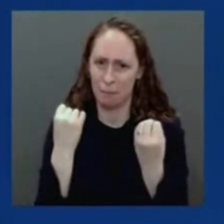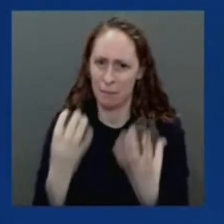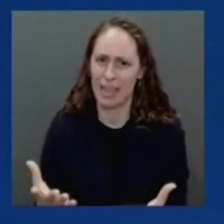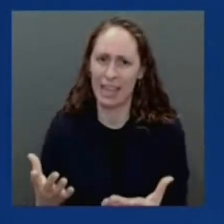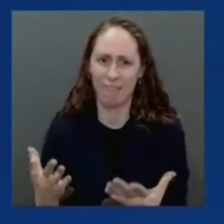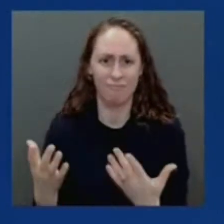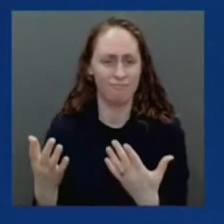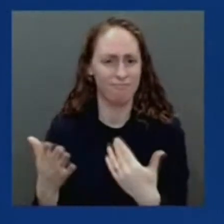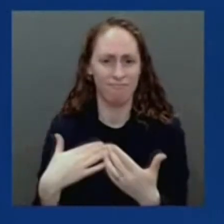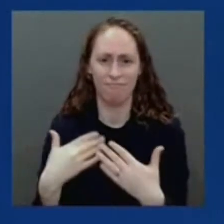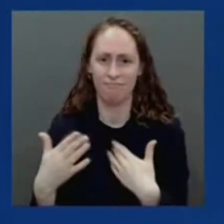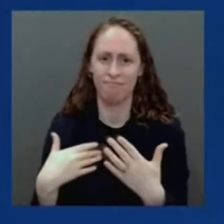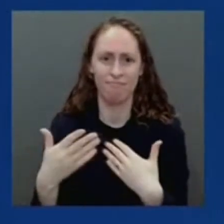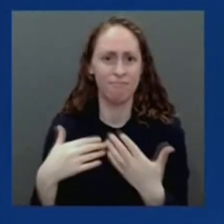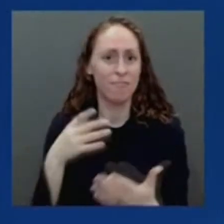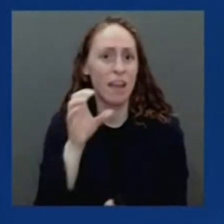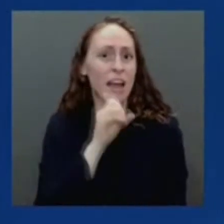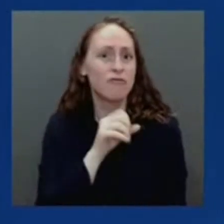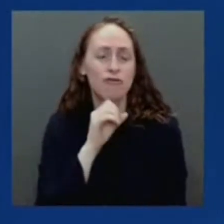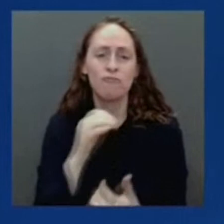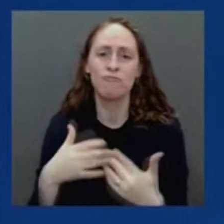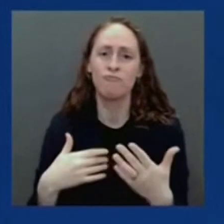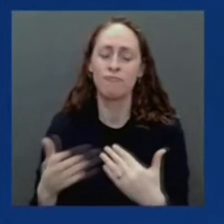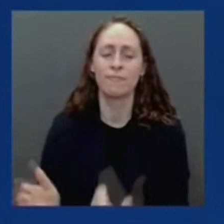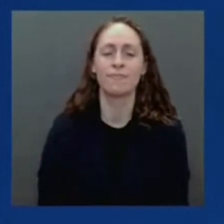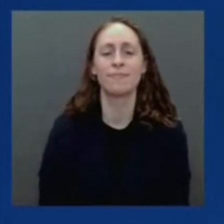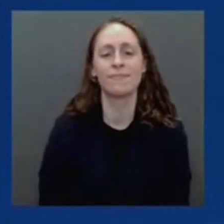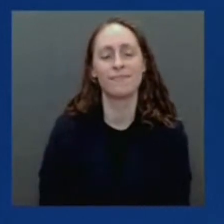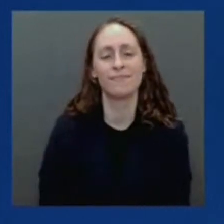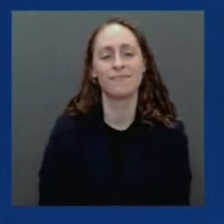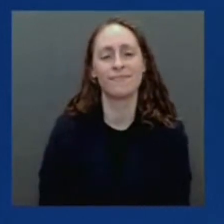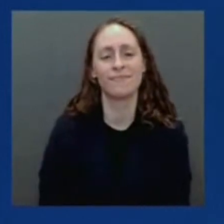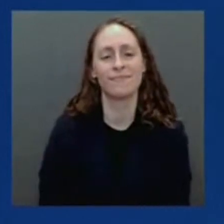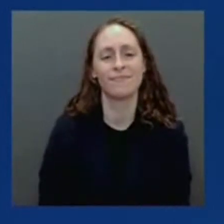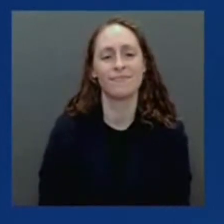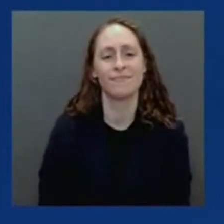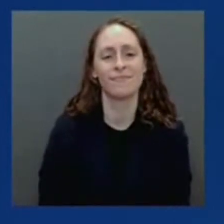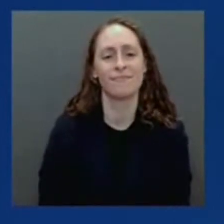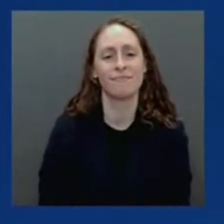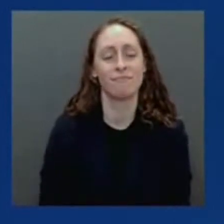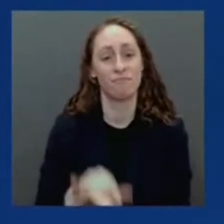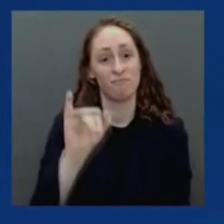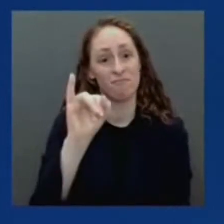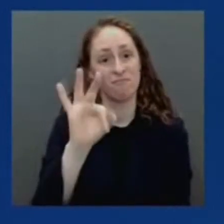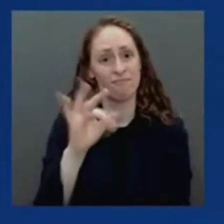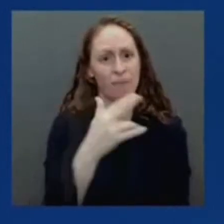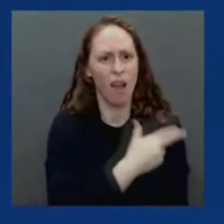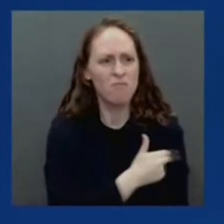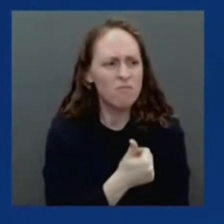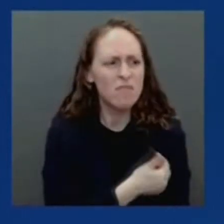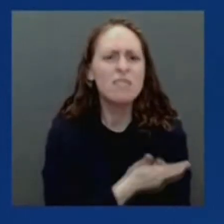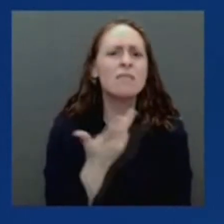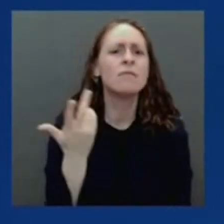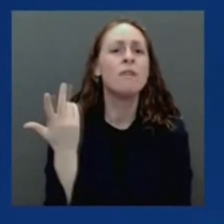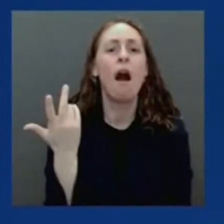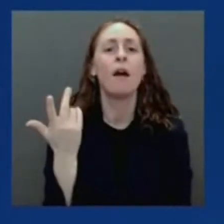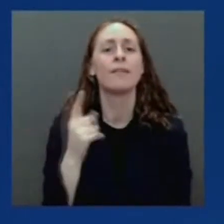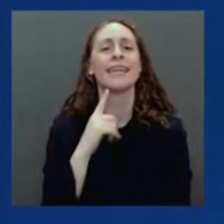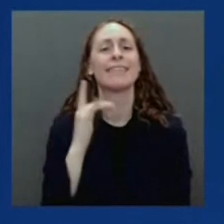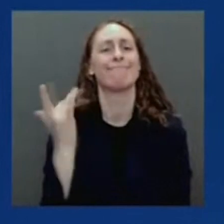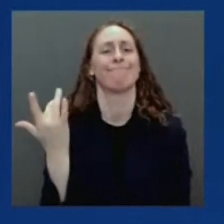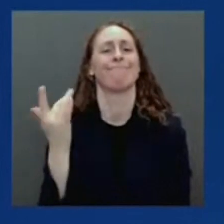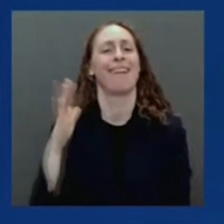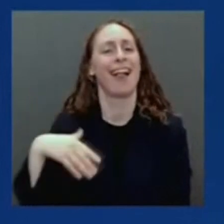due to COVID-19 are disproportionately unvaccinated and disproportionately not boosted. Additionally, these